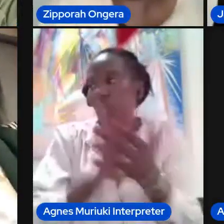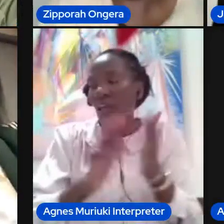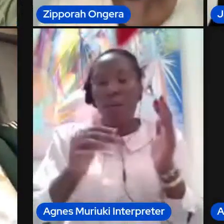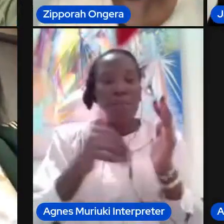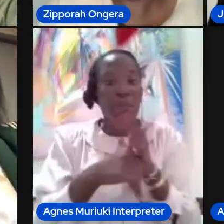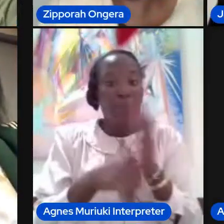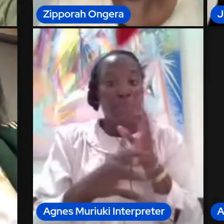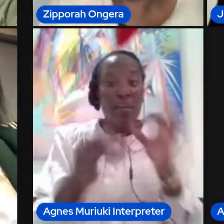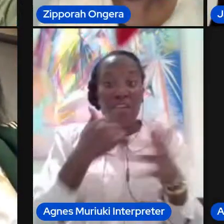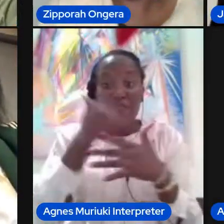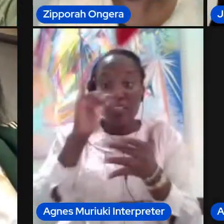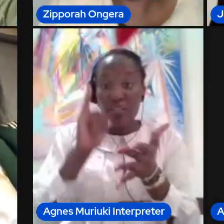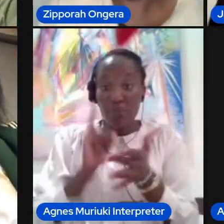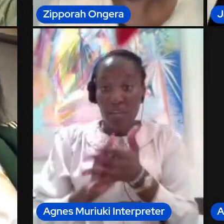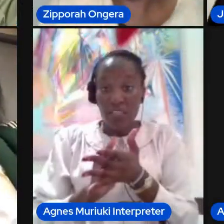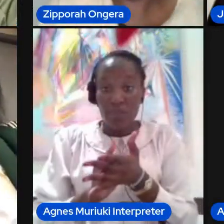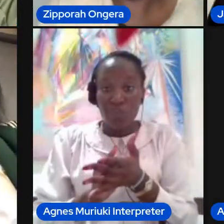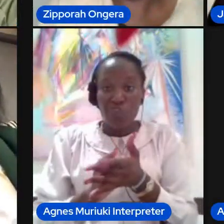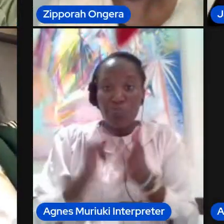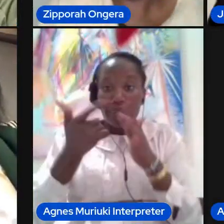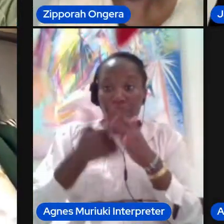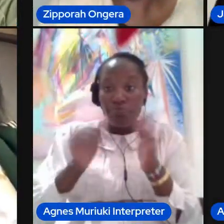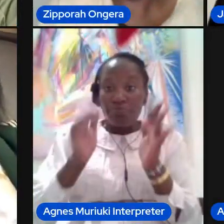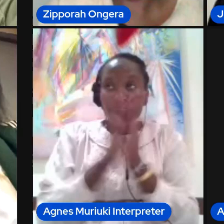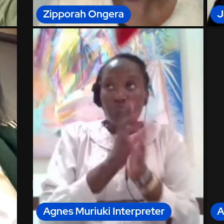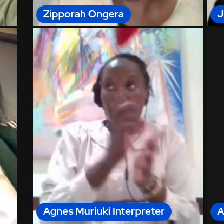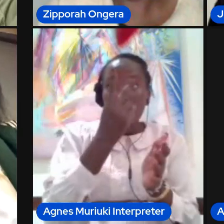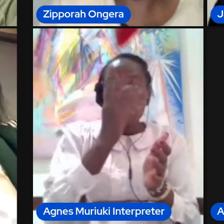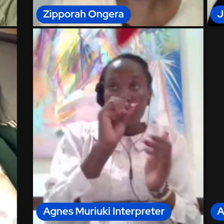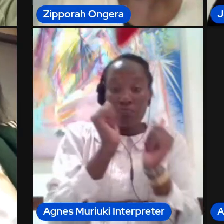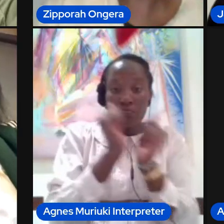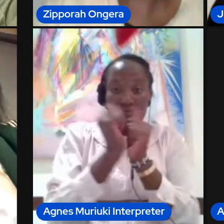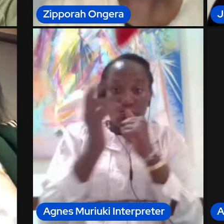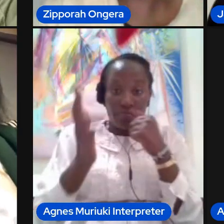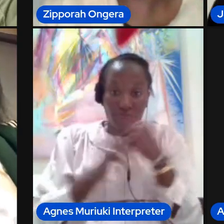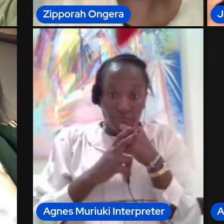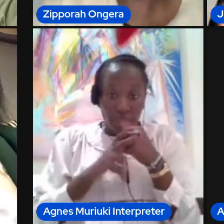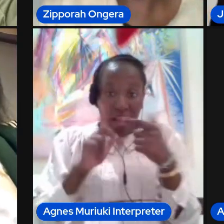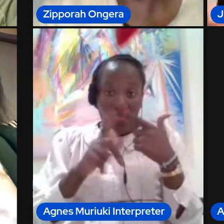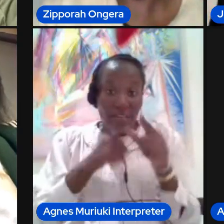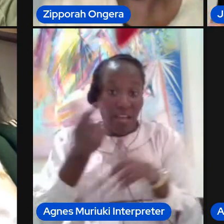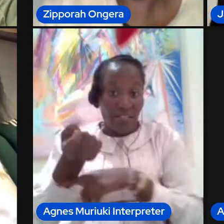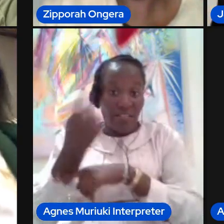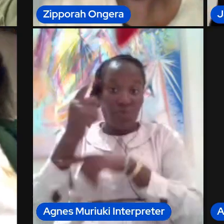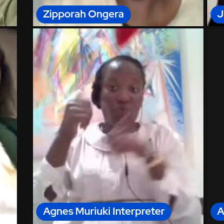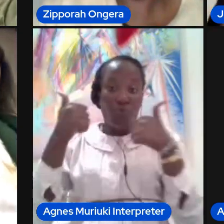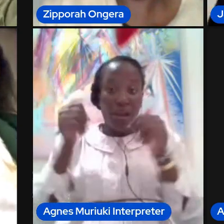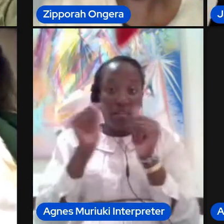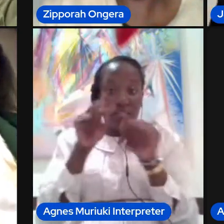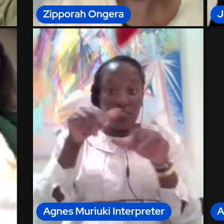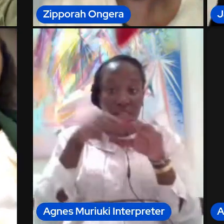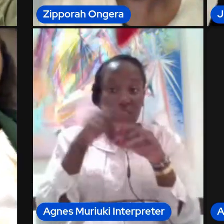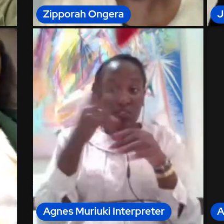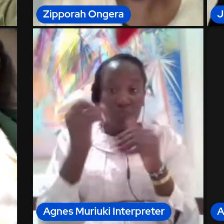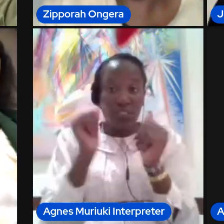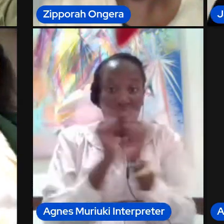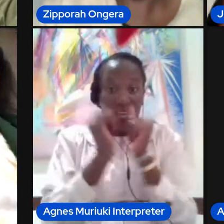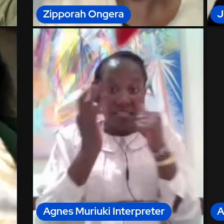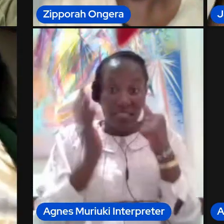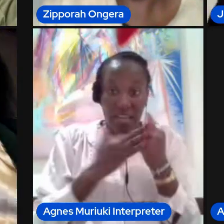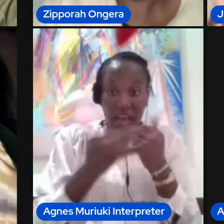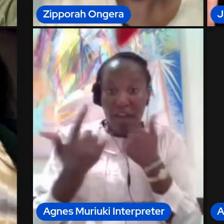media marketing in 2017, but I really grasped it in 2018, and here I am talking about the same thing over the